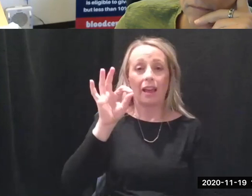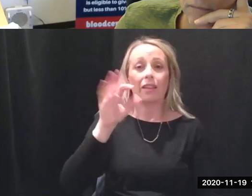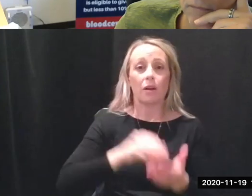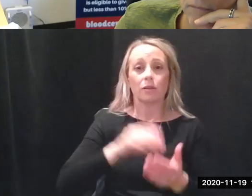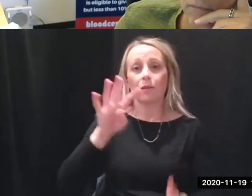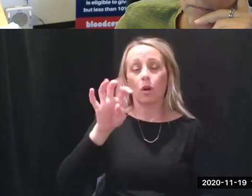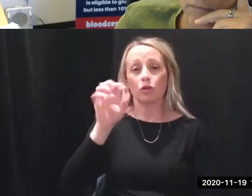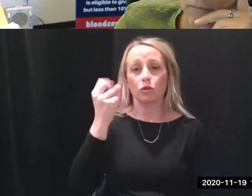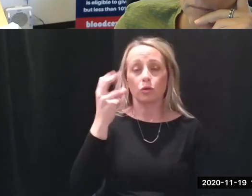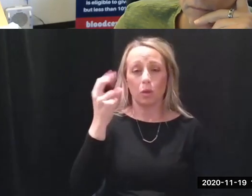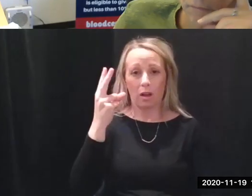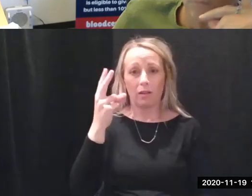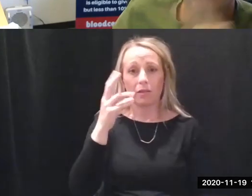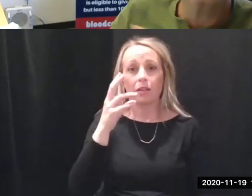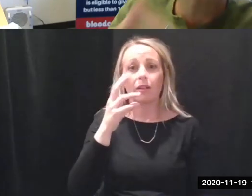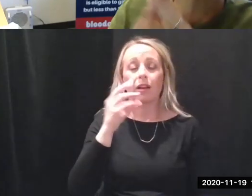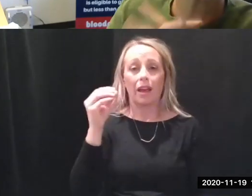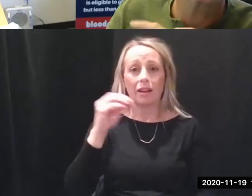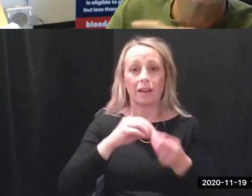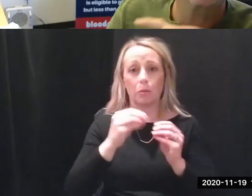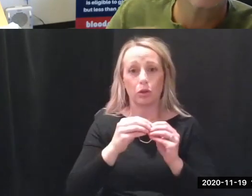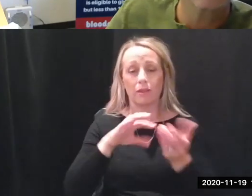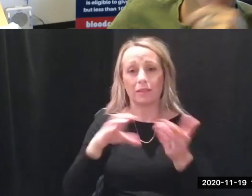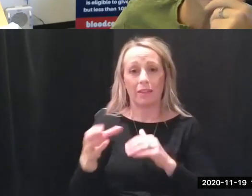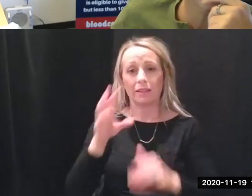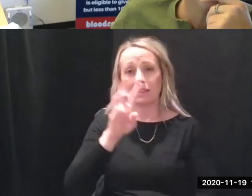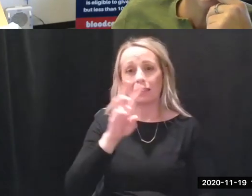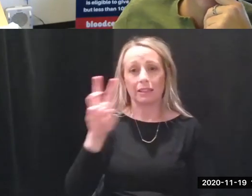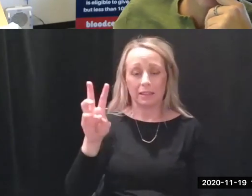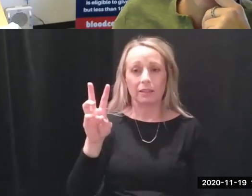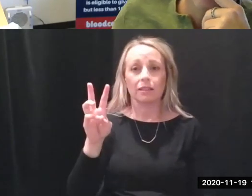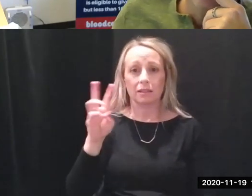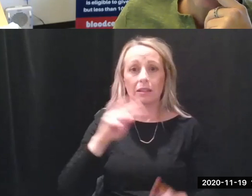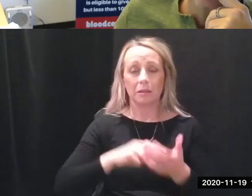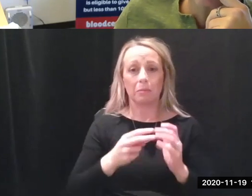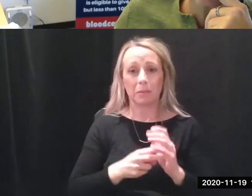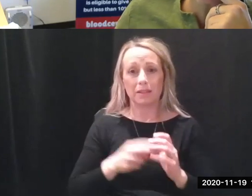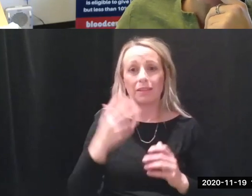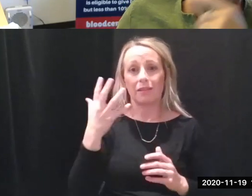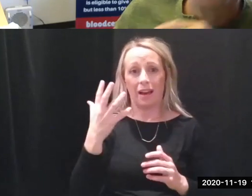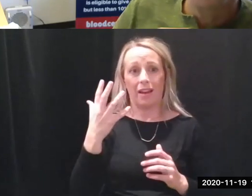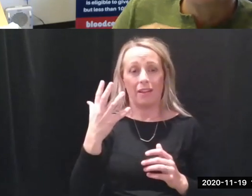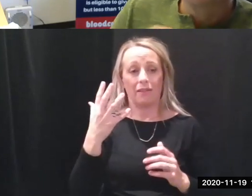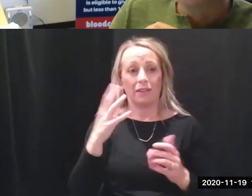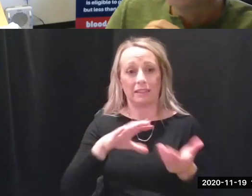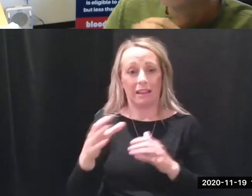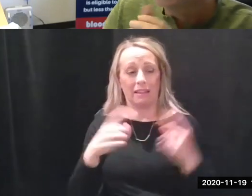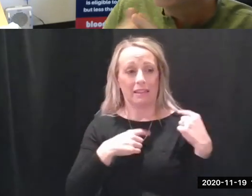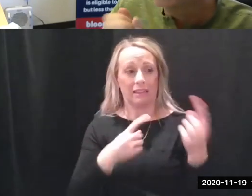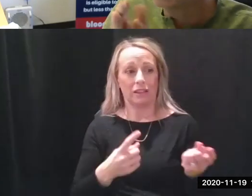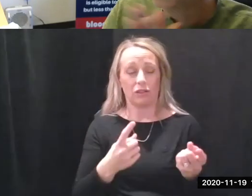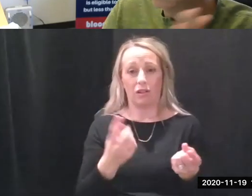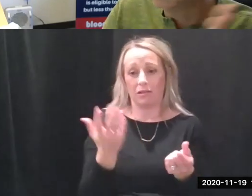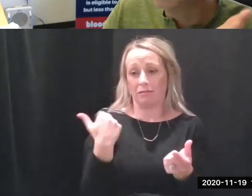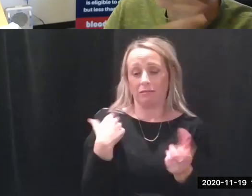9,412, and our number of deaths is 66. This means there have been 5 deaths since our Tuesday press briefing